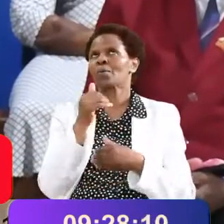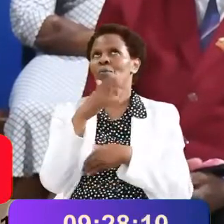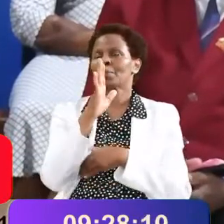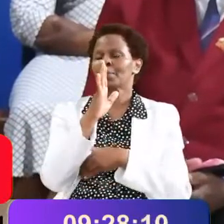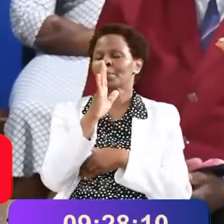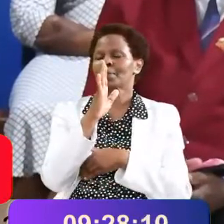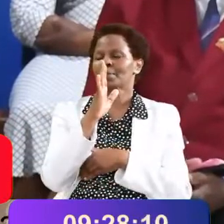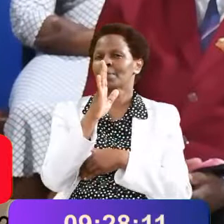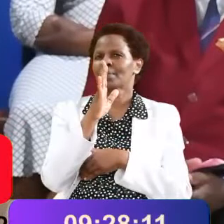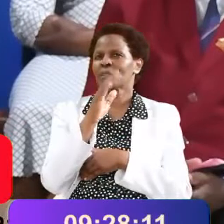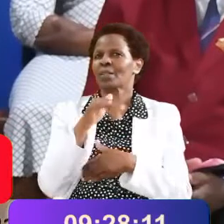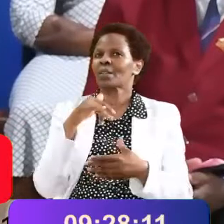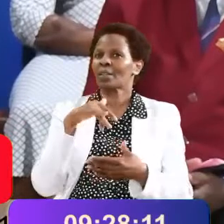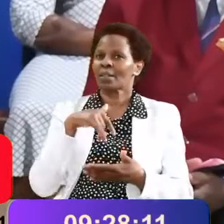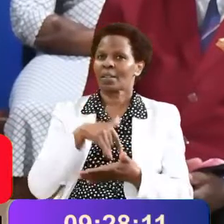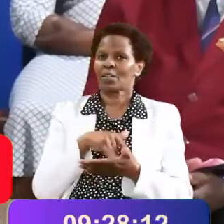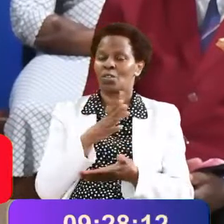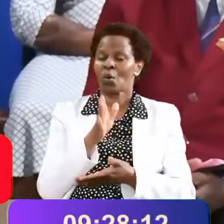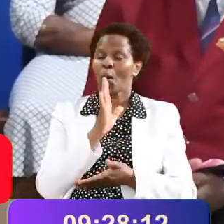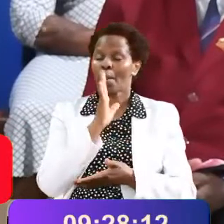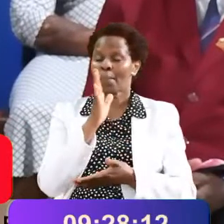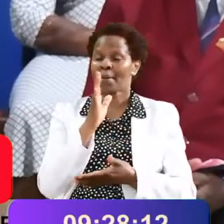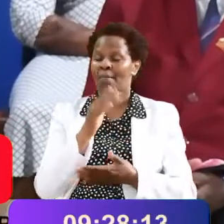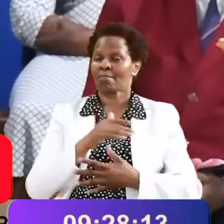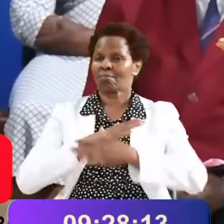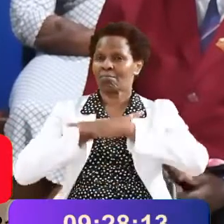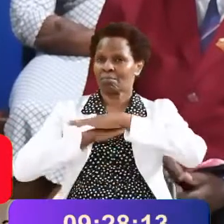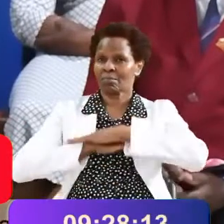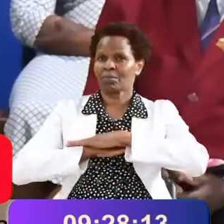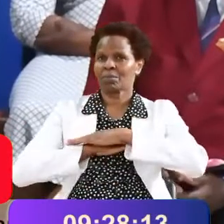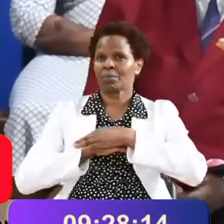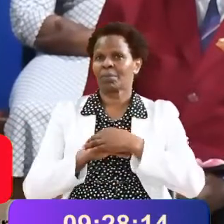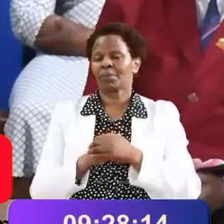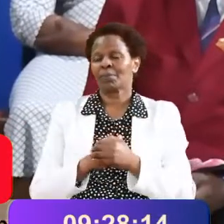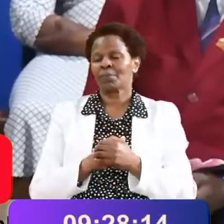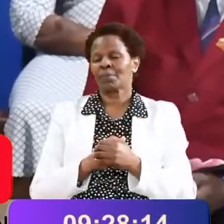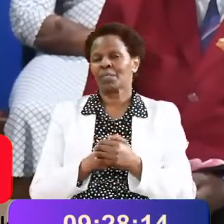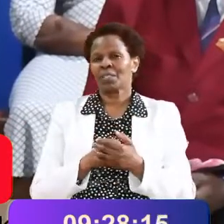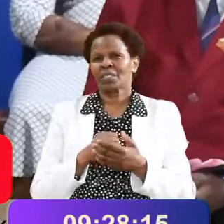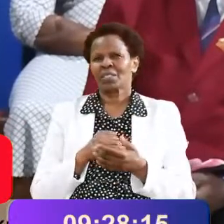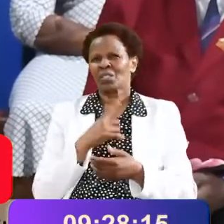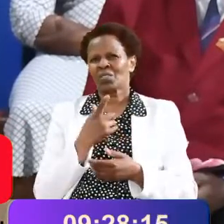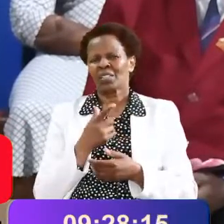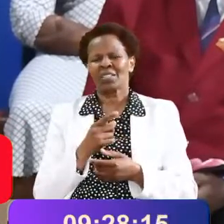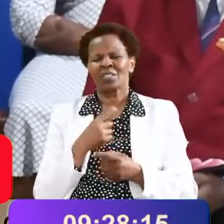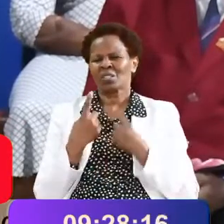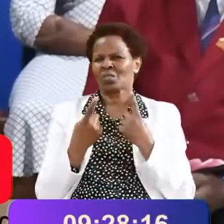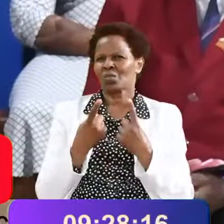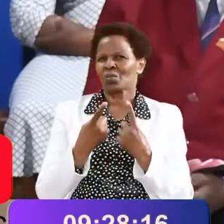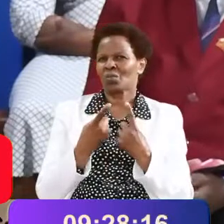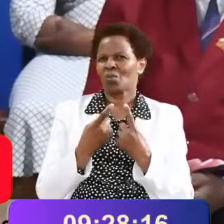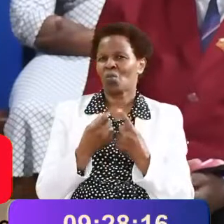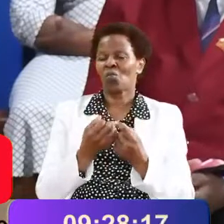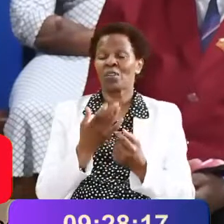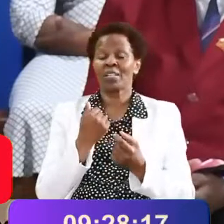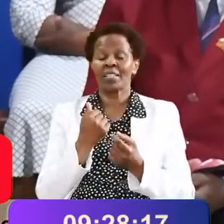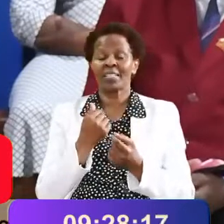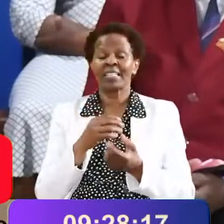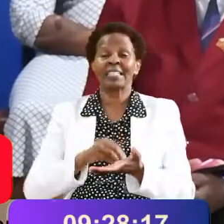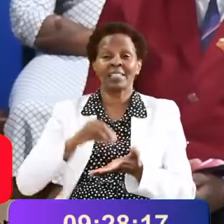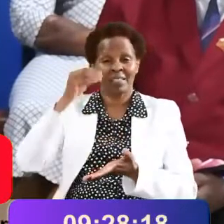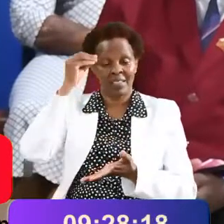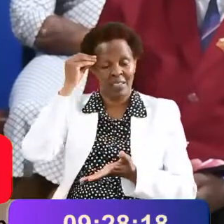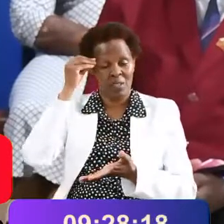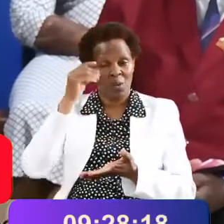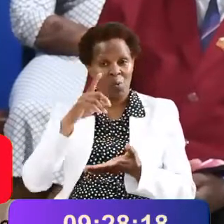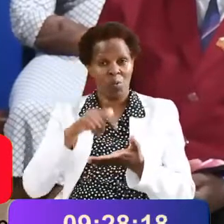to be content. In Philippians 4:11 and following, the Bible says, not that I speak in regard to need, for I have learned in whatever state